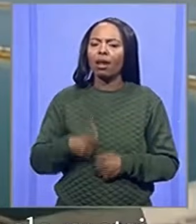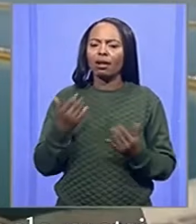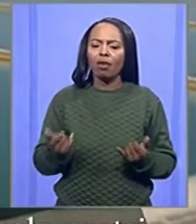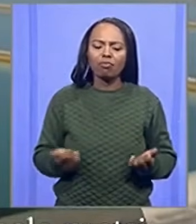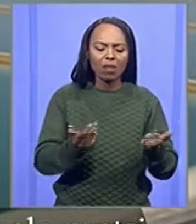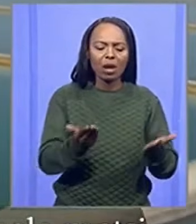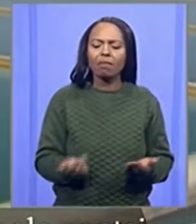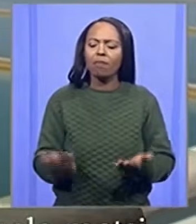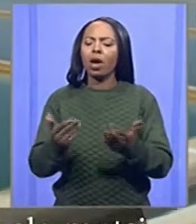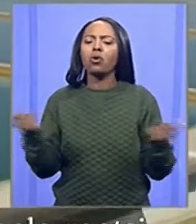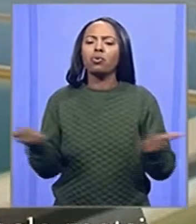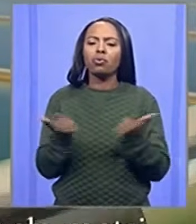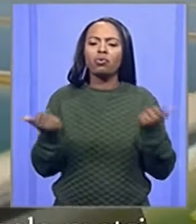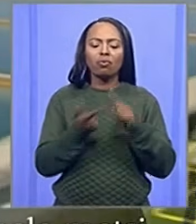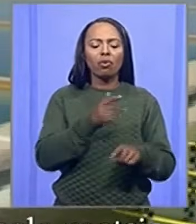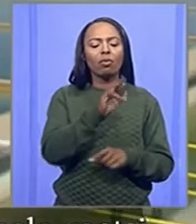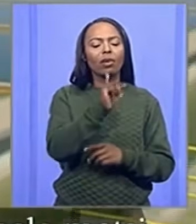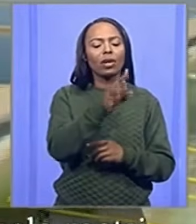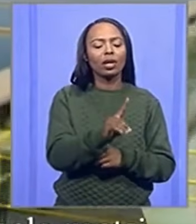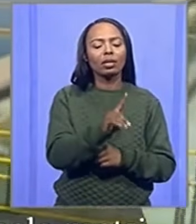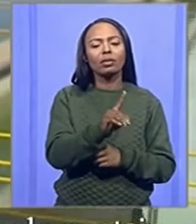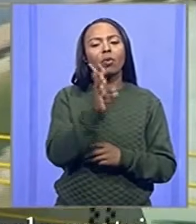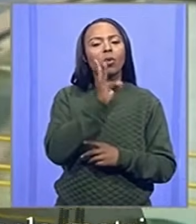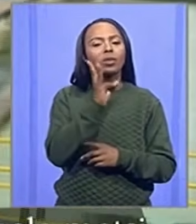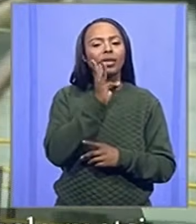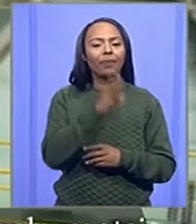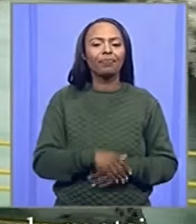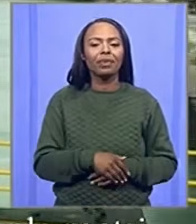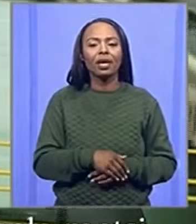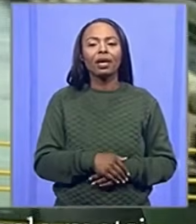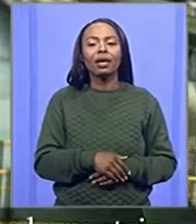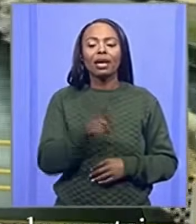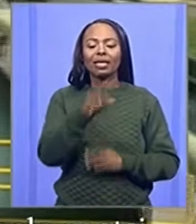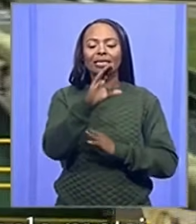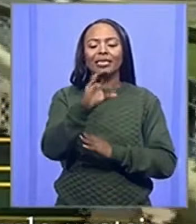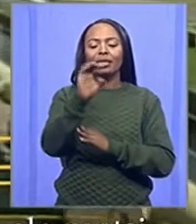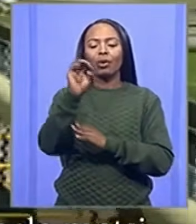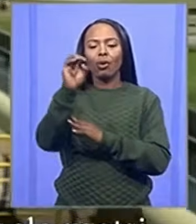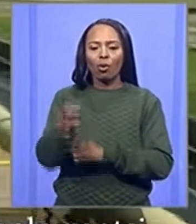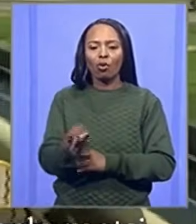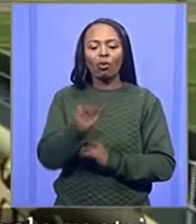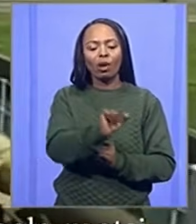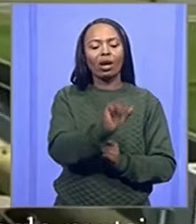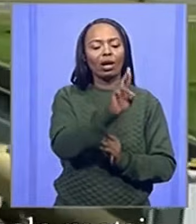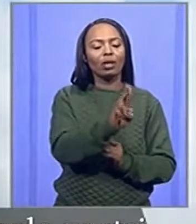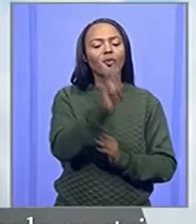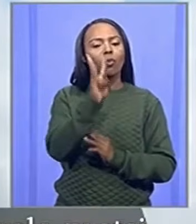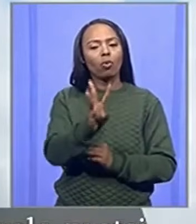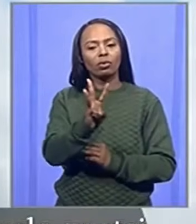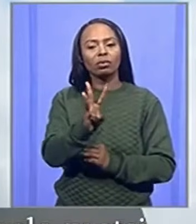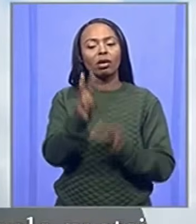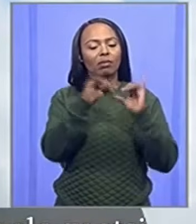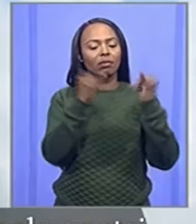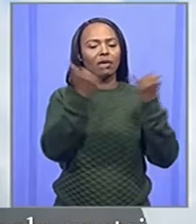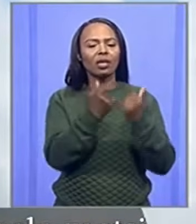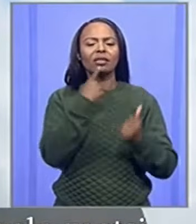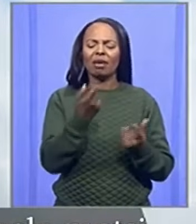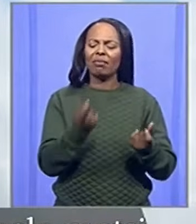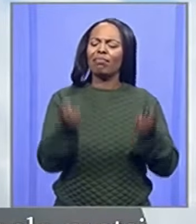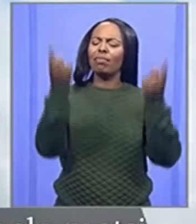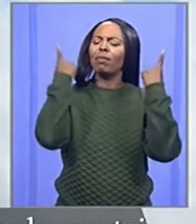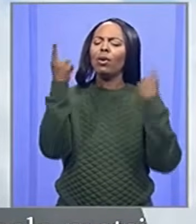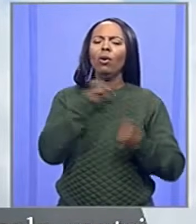tswa kwa ditirelong tsa metsi. Mokhuduthamaga wa Rand Water Sipho Mosai a re ga a tlhaloganye gore goreng go santse go na